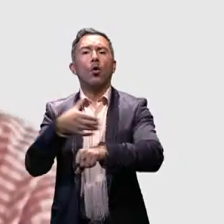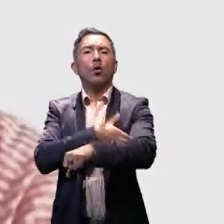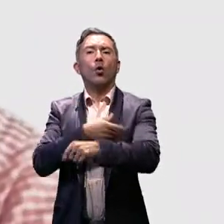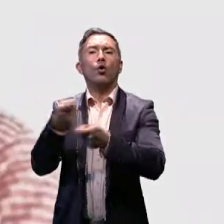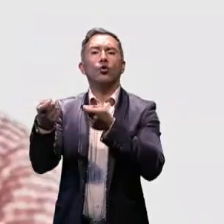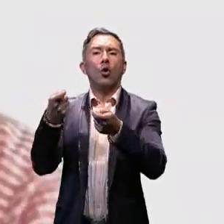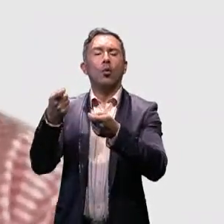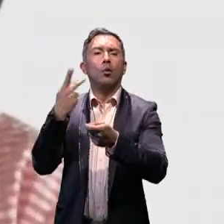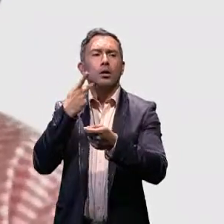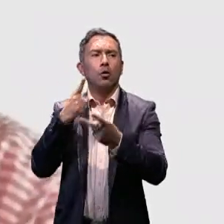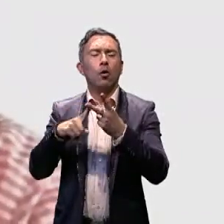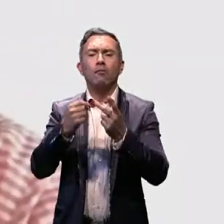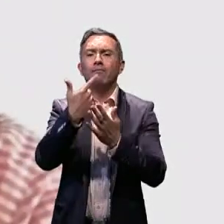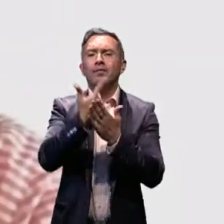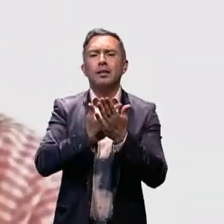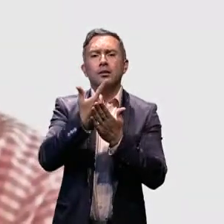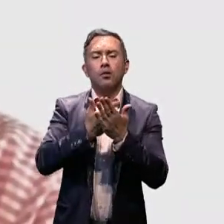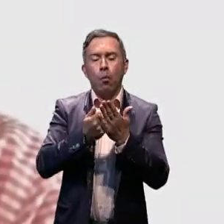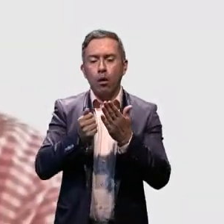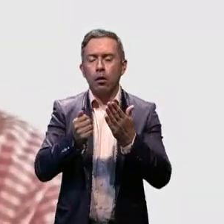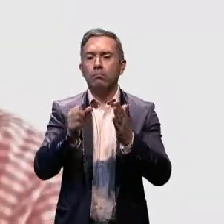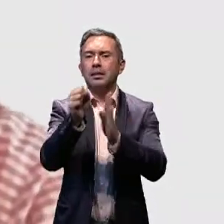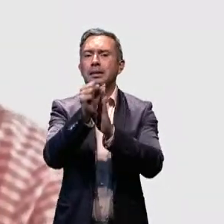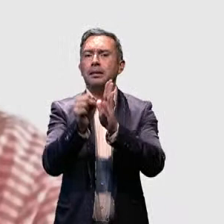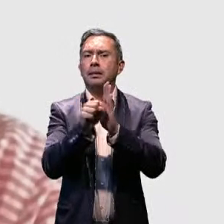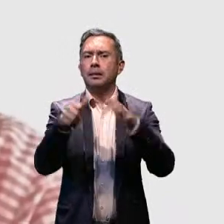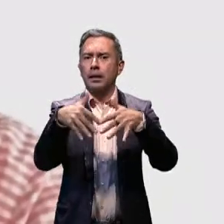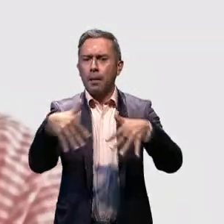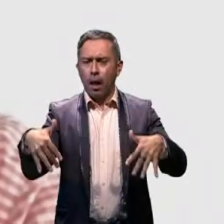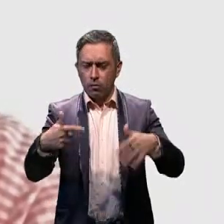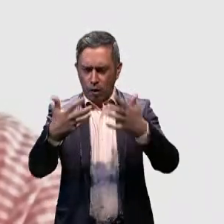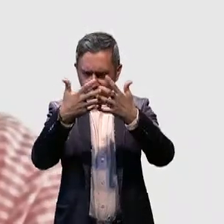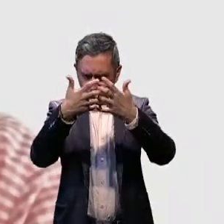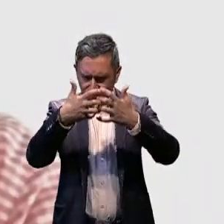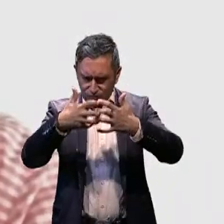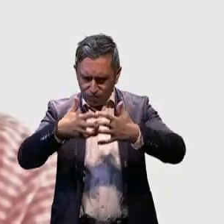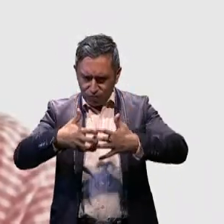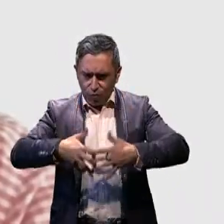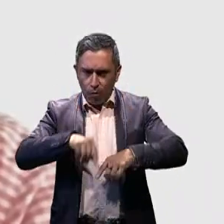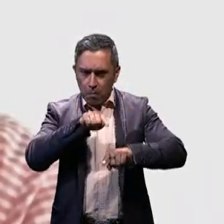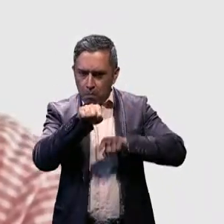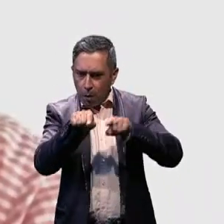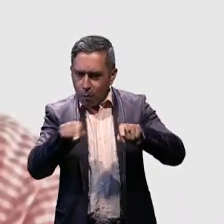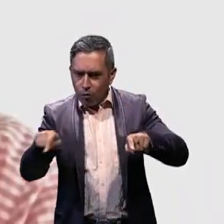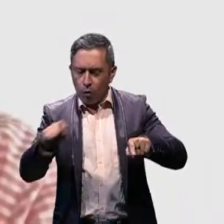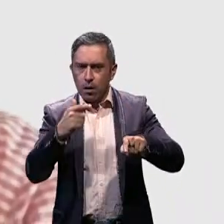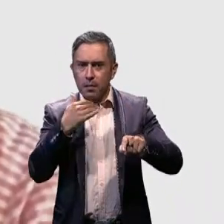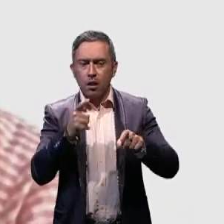control and the budget oversight in a system that is going to guarantee an effective